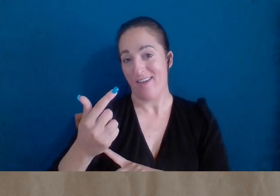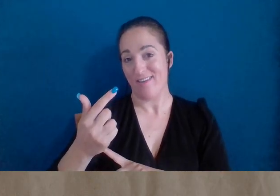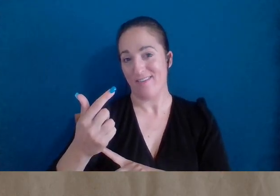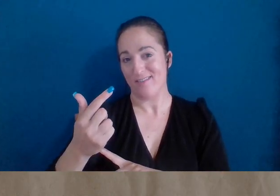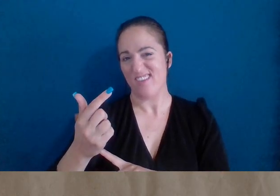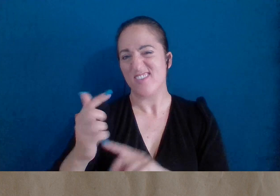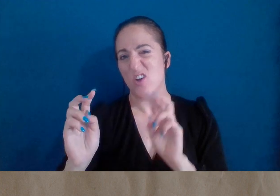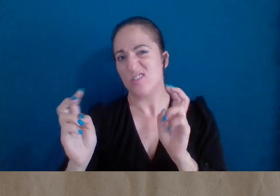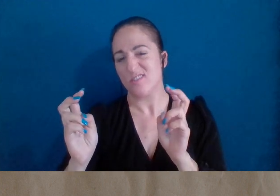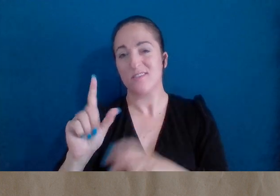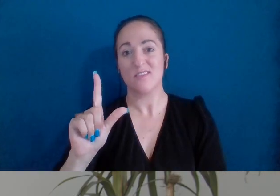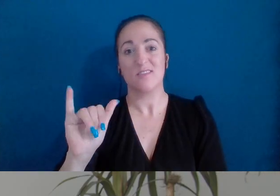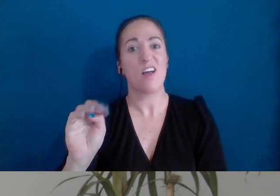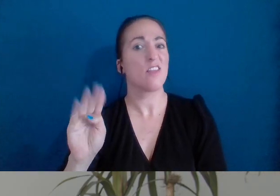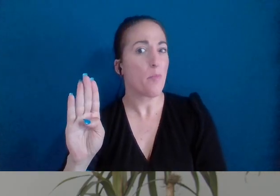Yay!